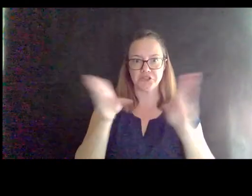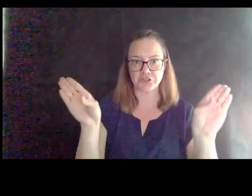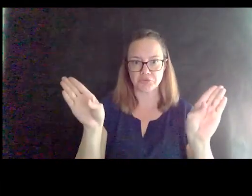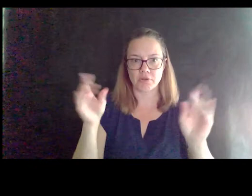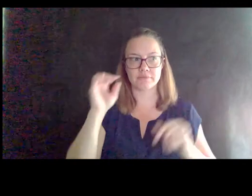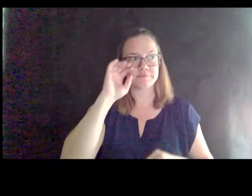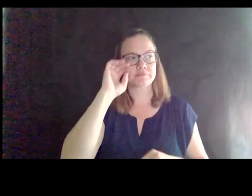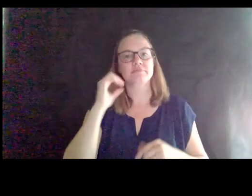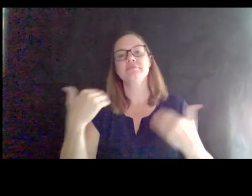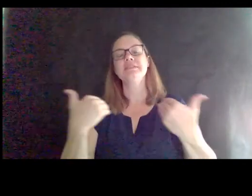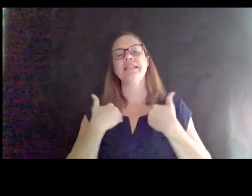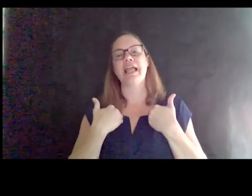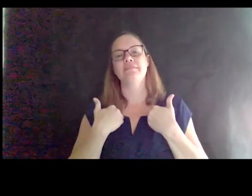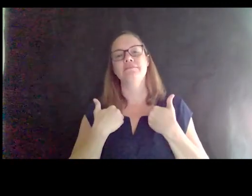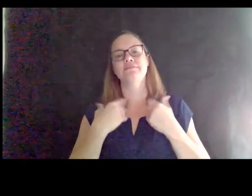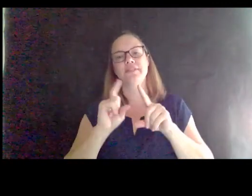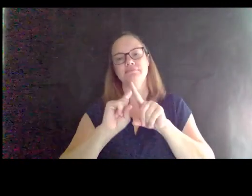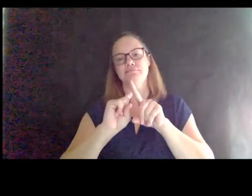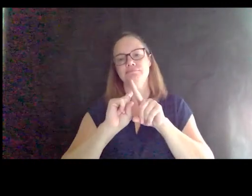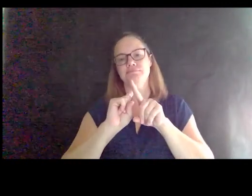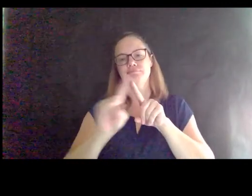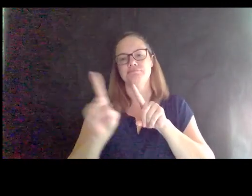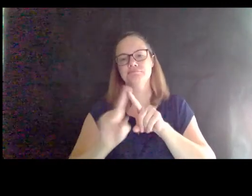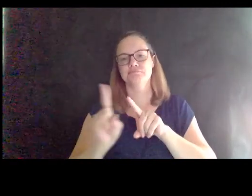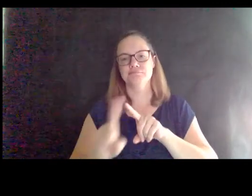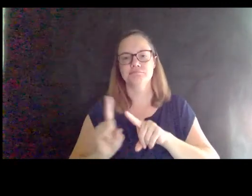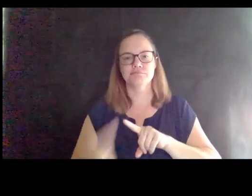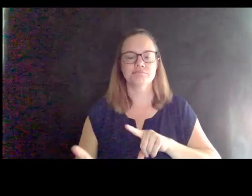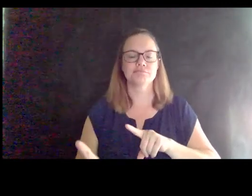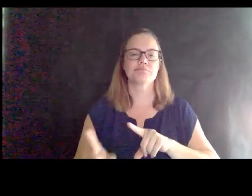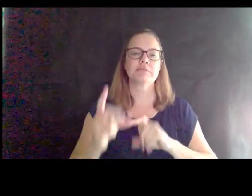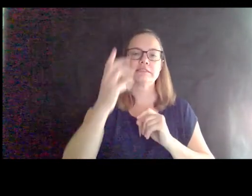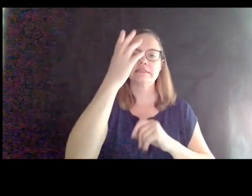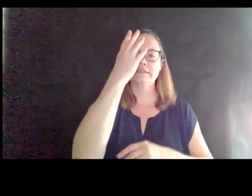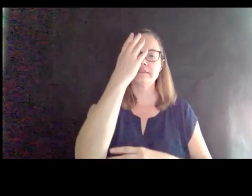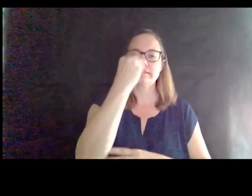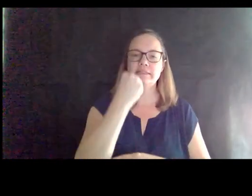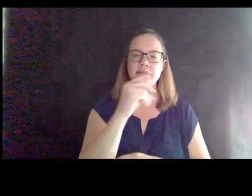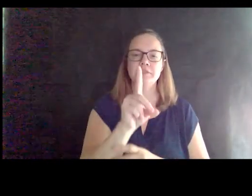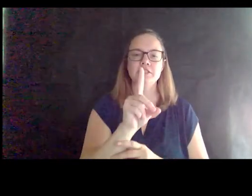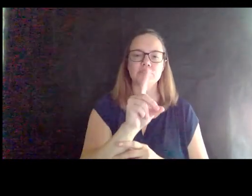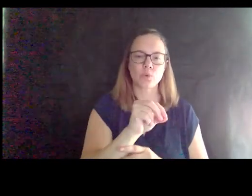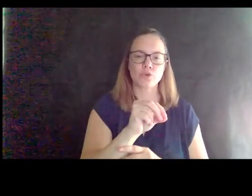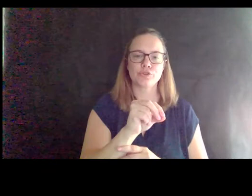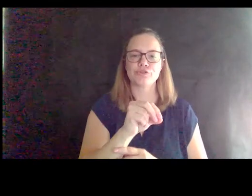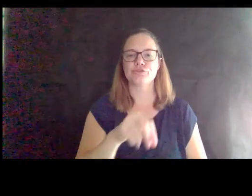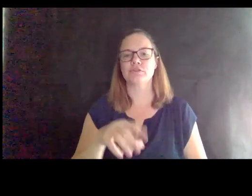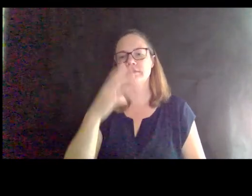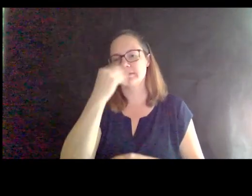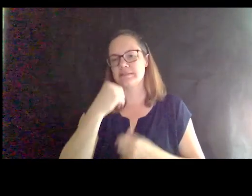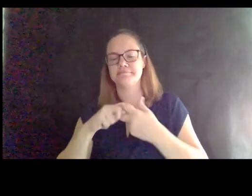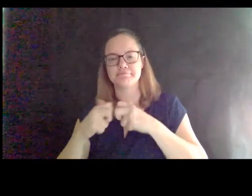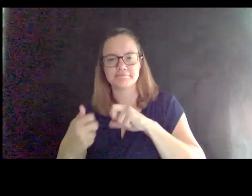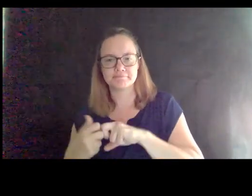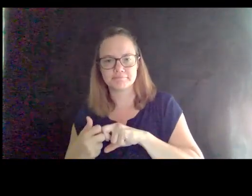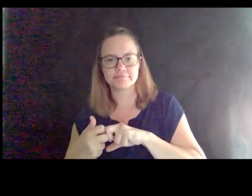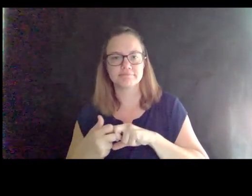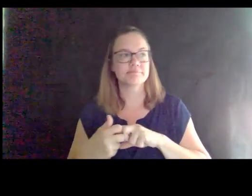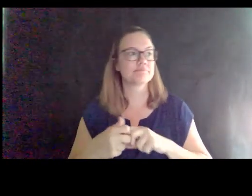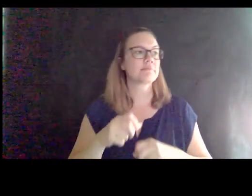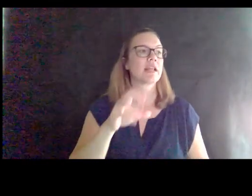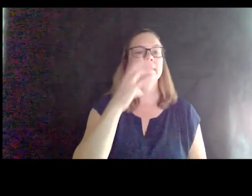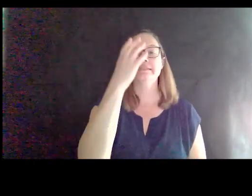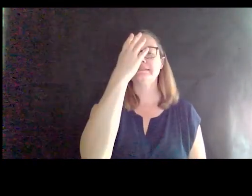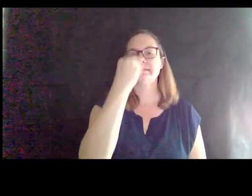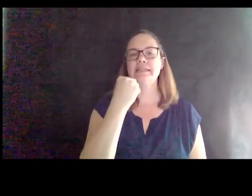general, there's a lot of different sleep disorders and conditions. The sleepfoundation